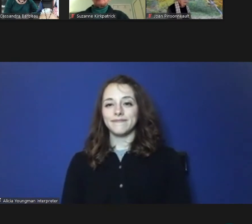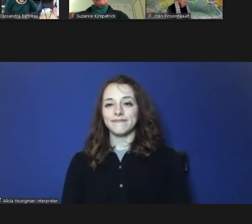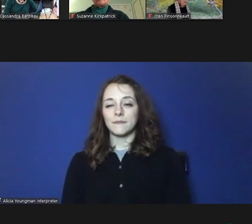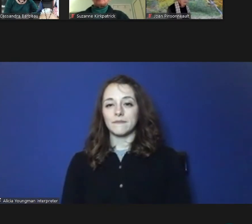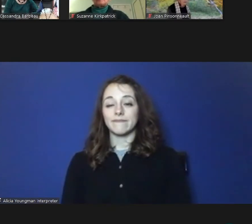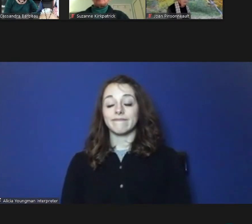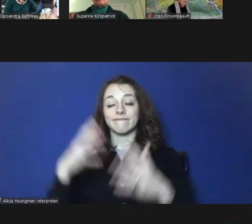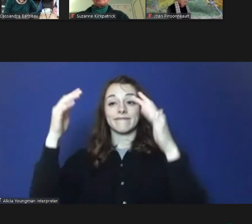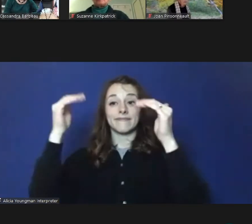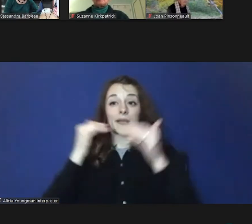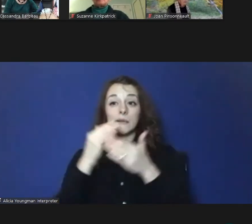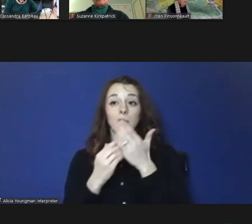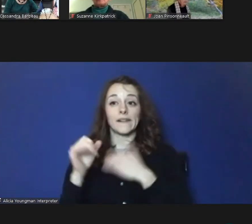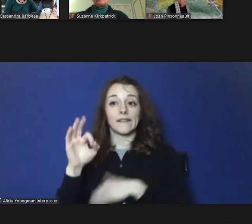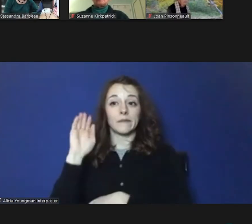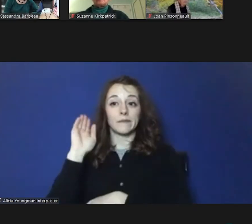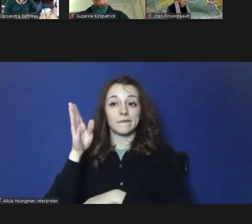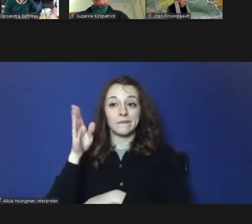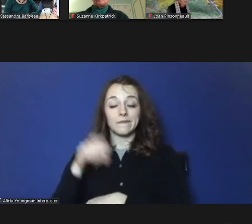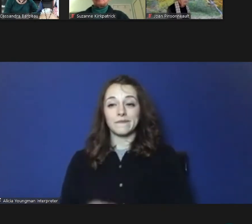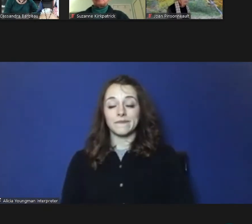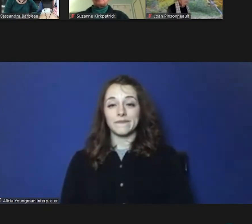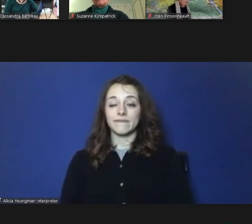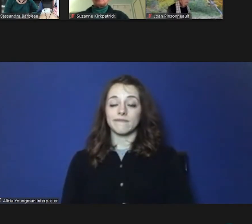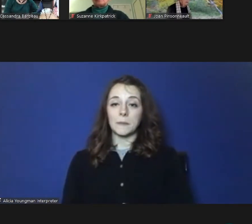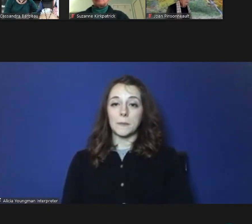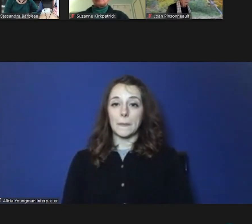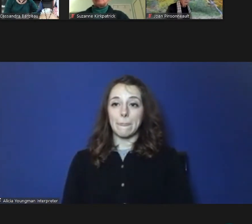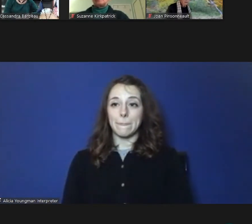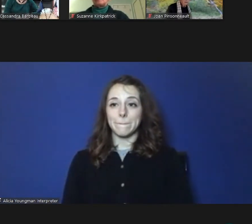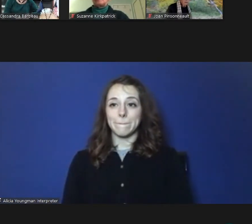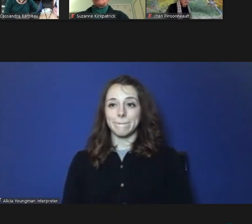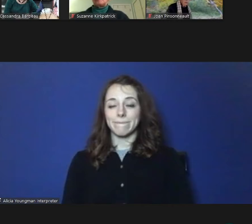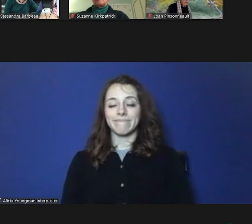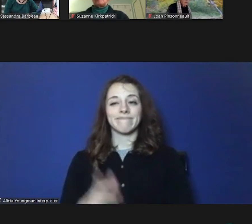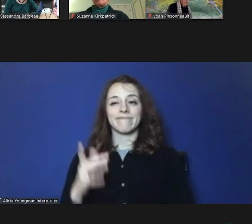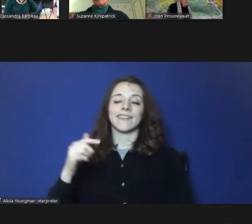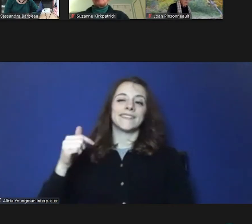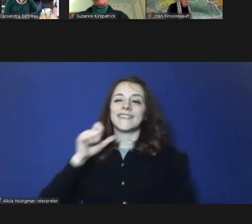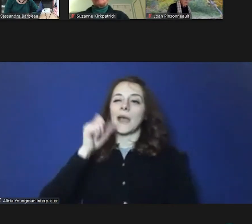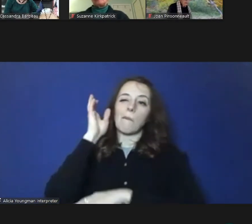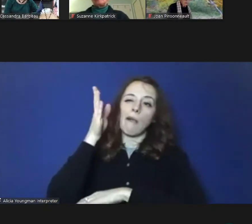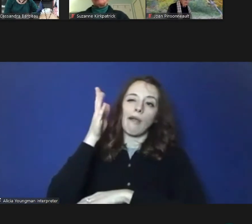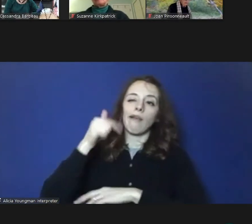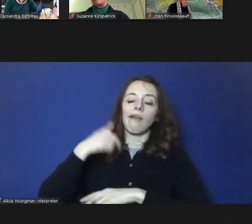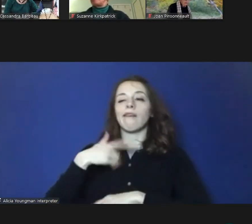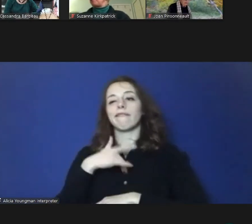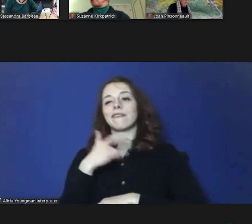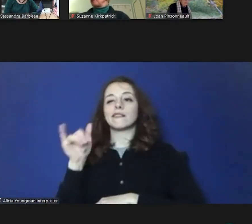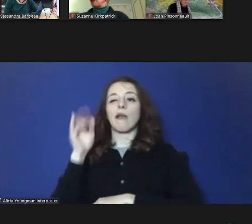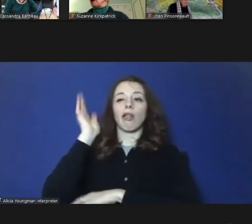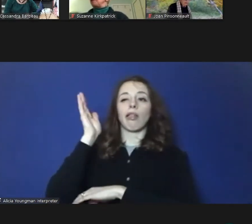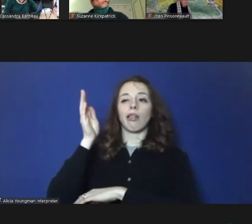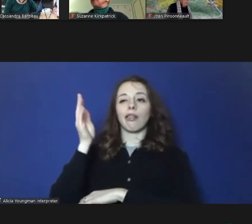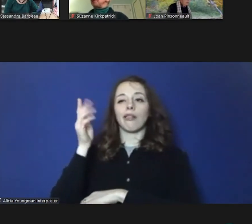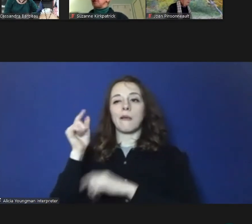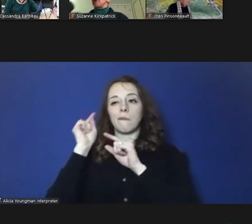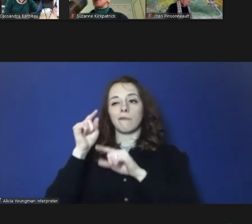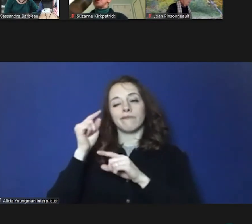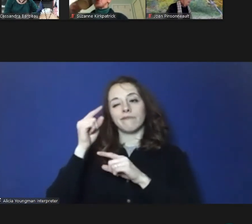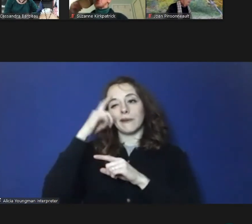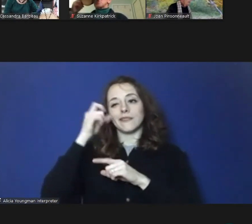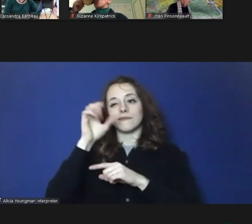The next part of our presentation, or next part of our town meeting, it feels like a presentation on Zoom tonight. I apologize for